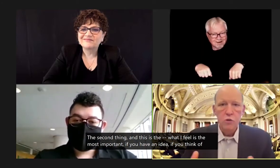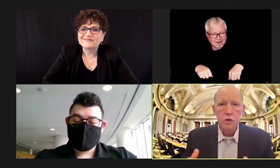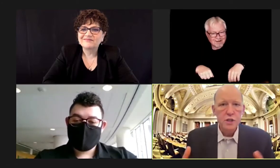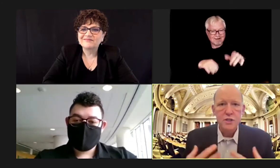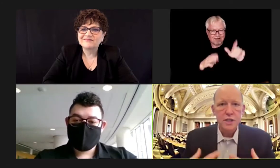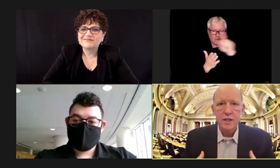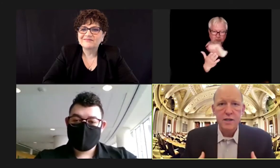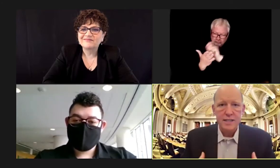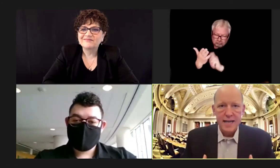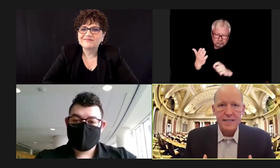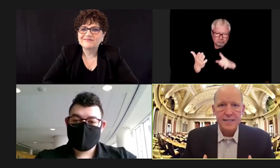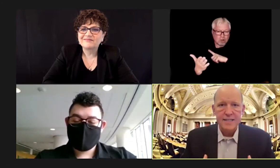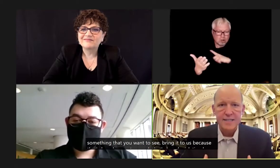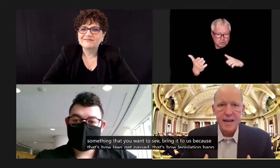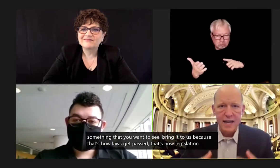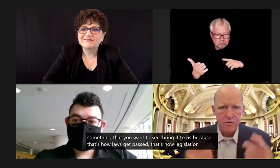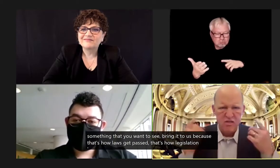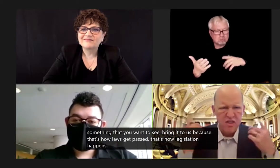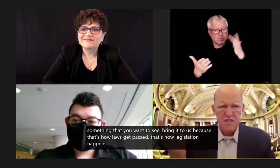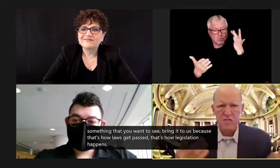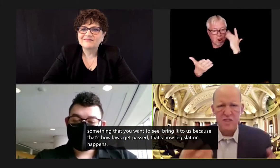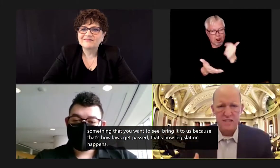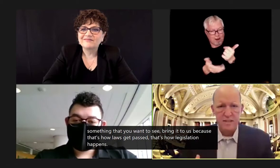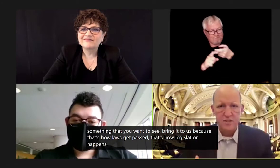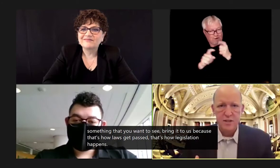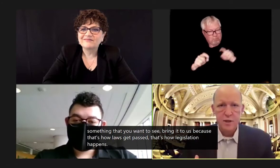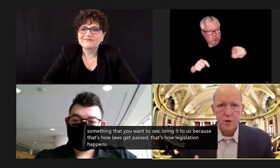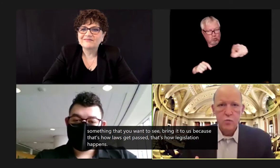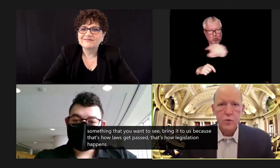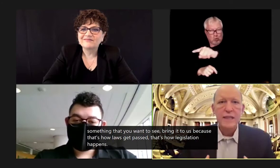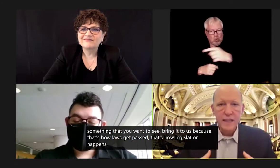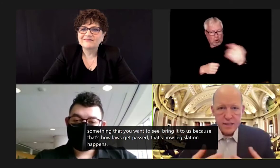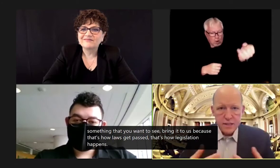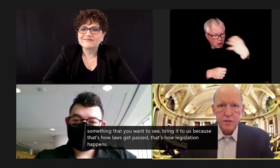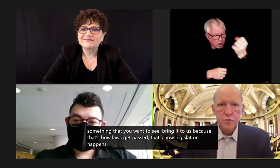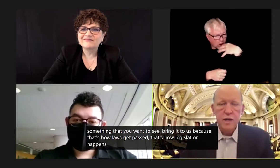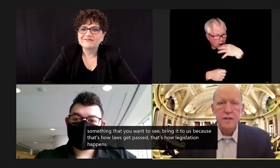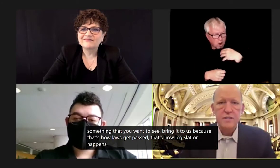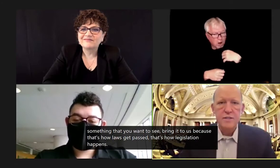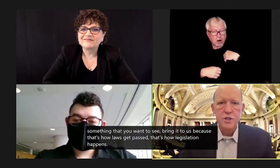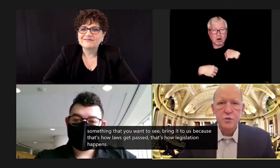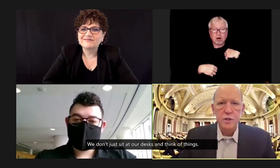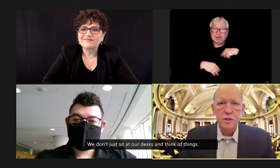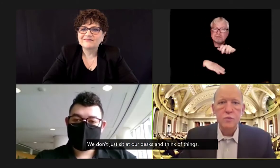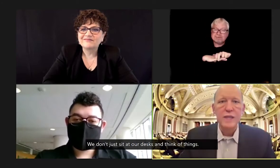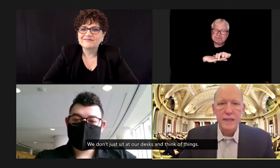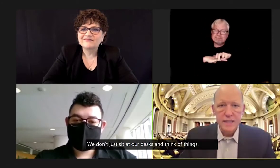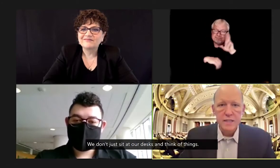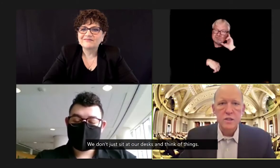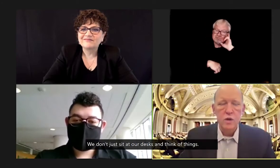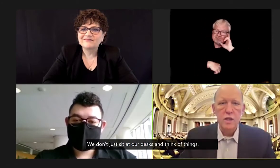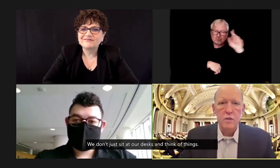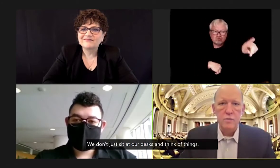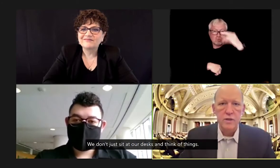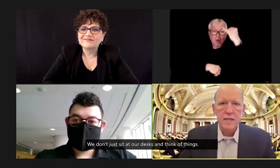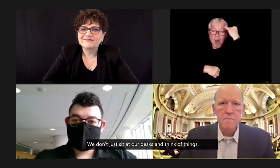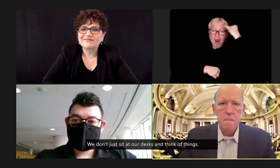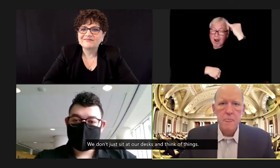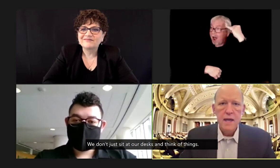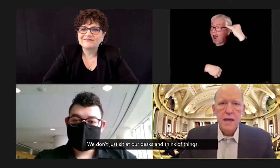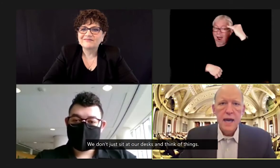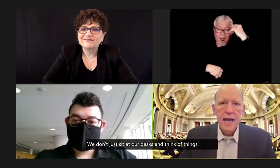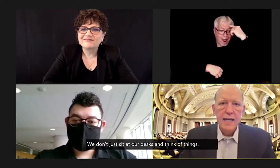We don't just sit at our desks and think of things. We listen to our constituents and we listen to our